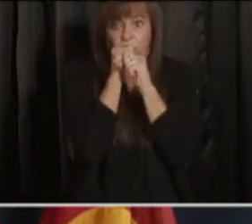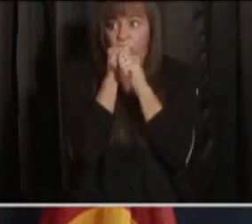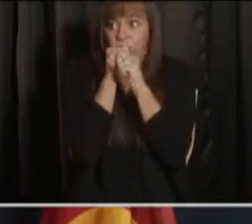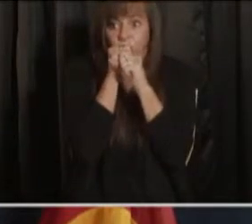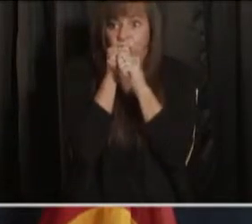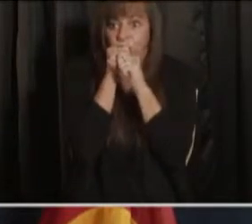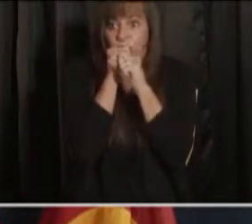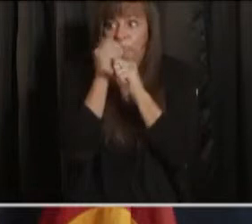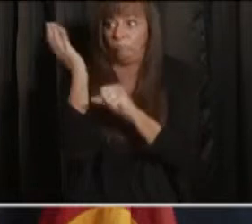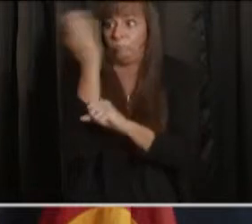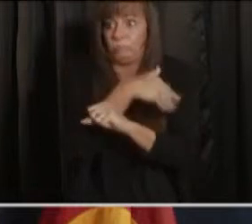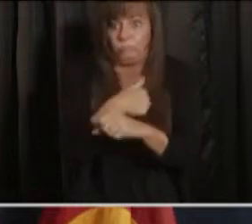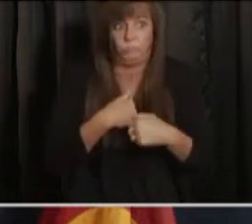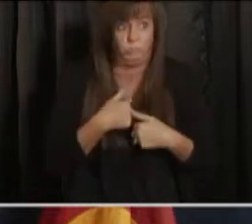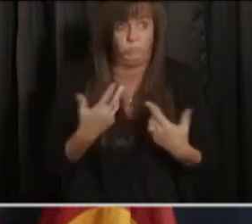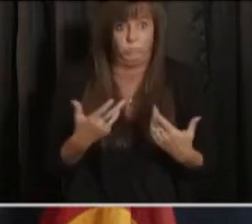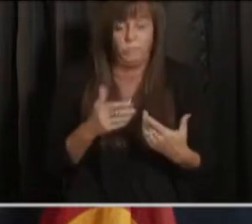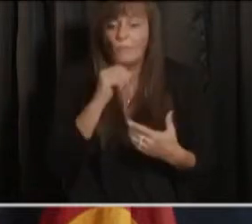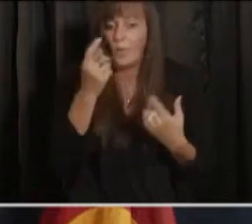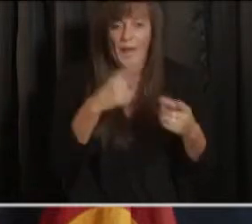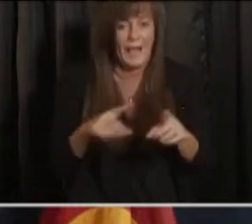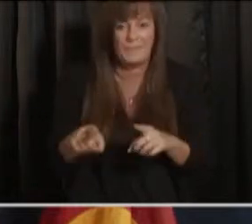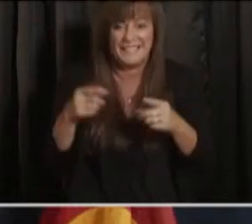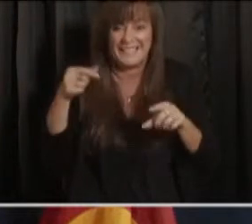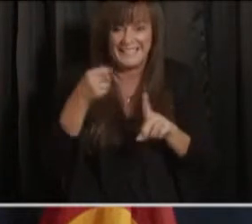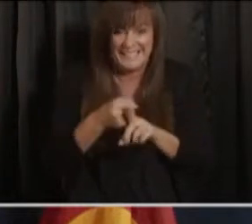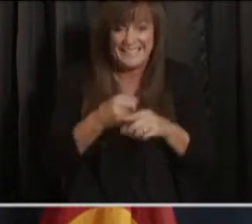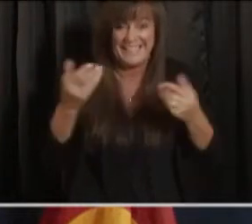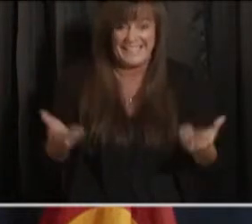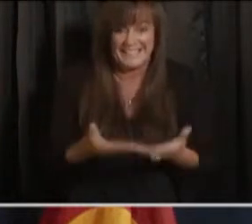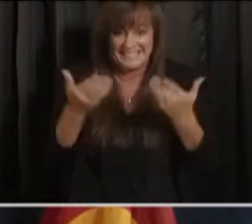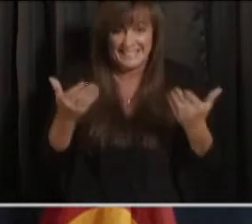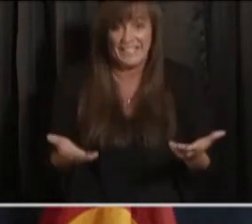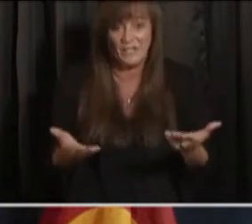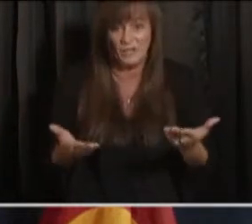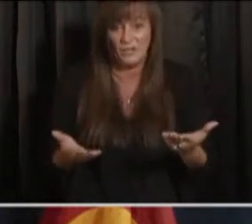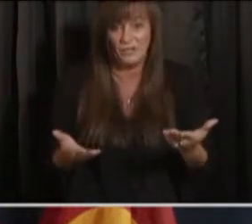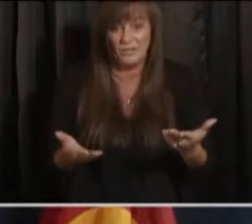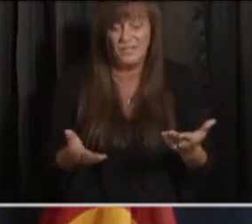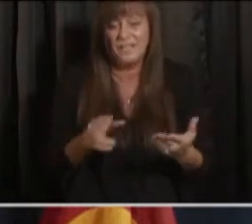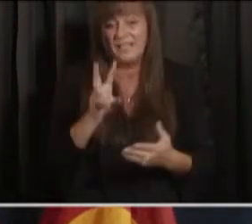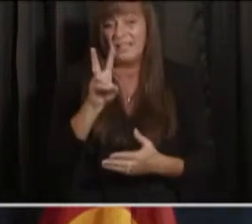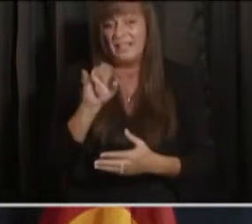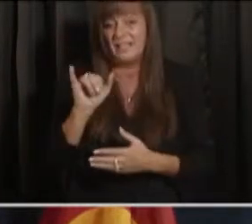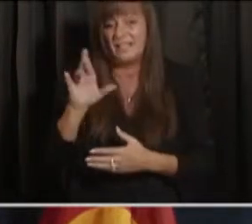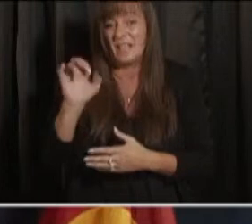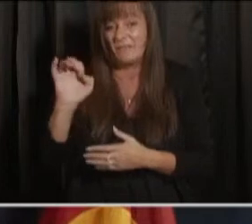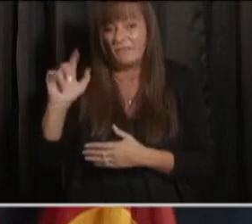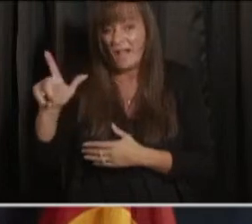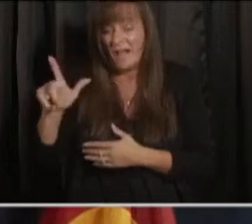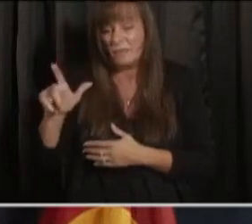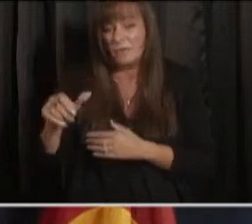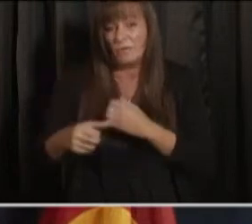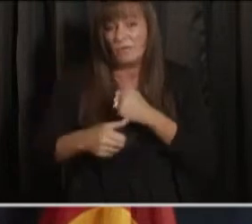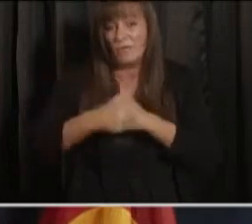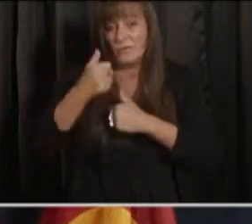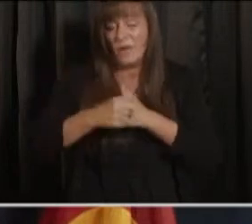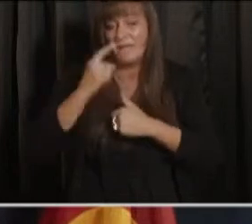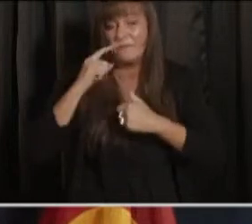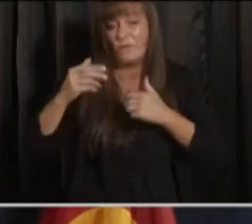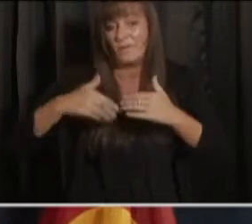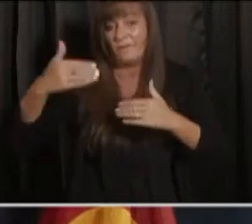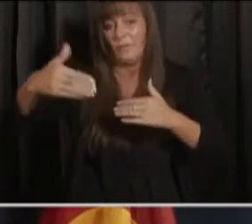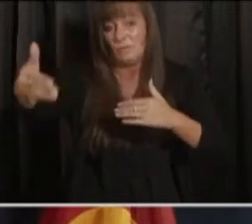3 months. It won't be. It's here. It will be a viral threat for the foreseeable future